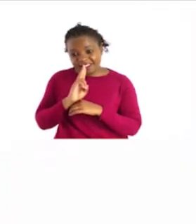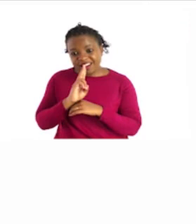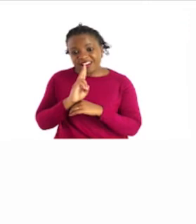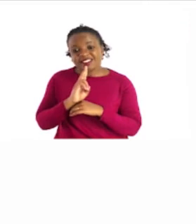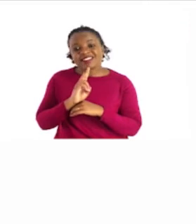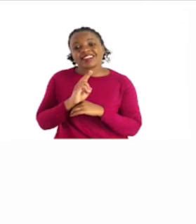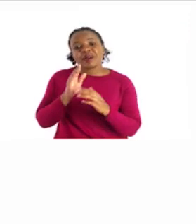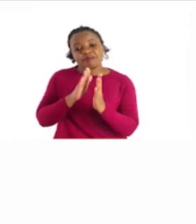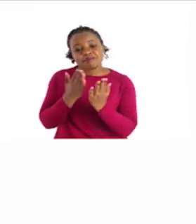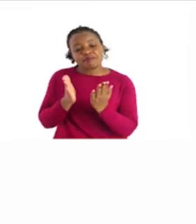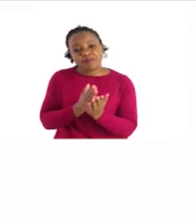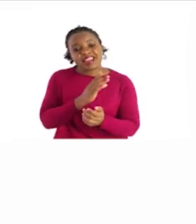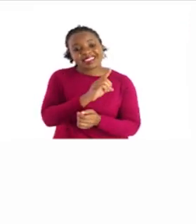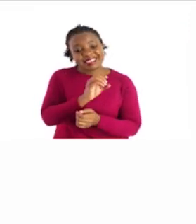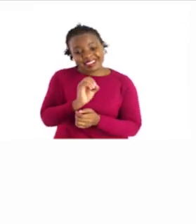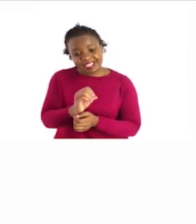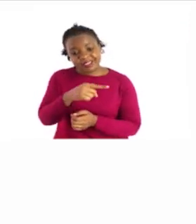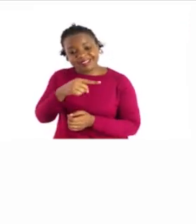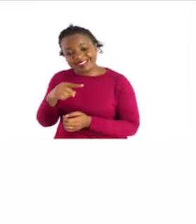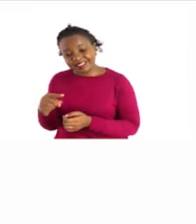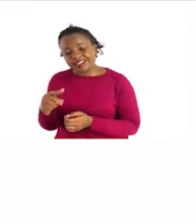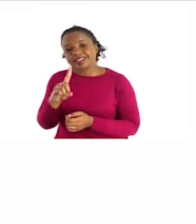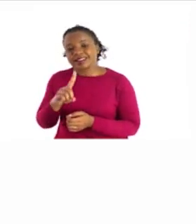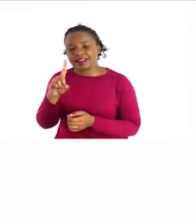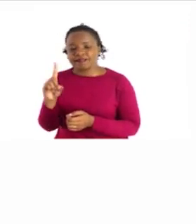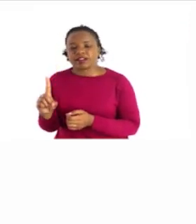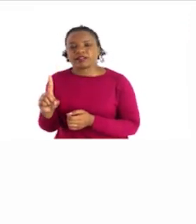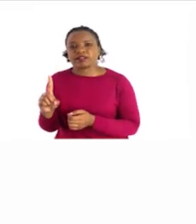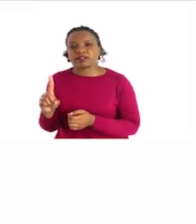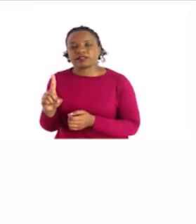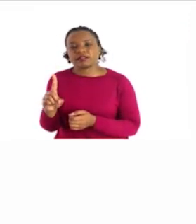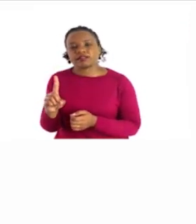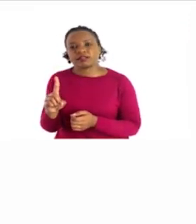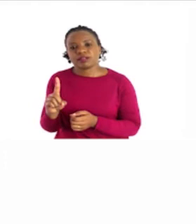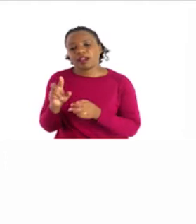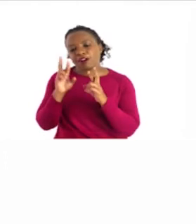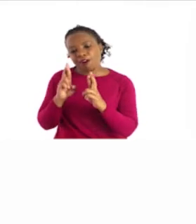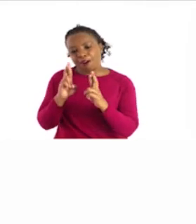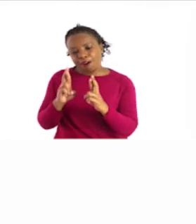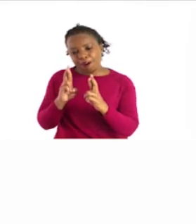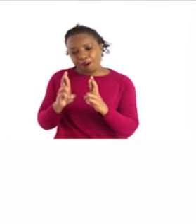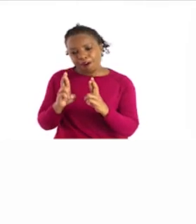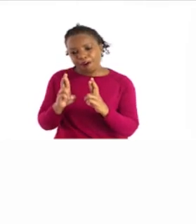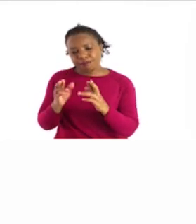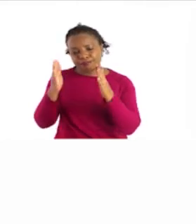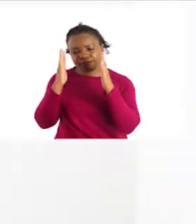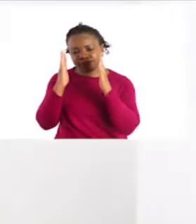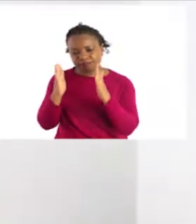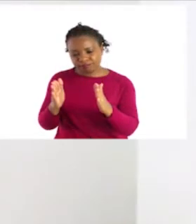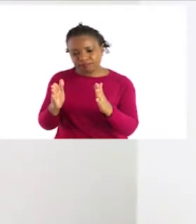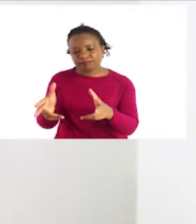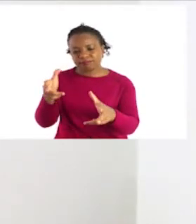11. It goes on until page 11. I hope that you have paid